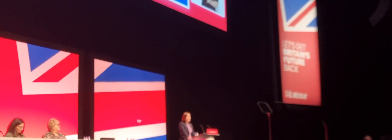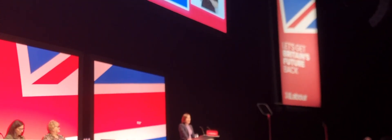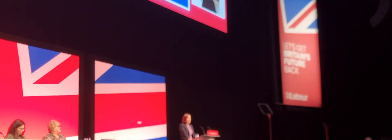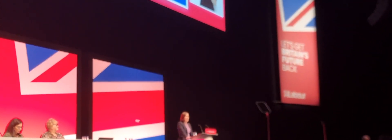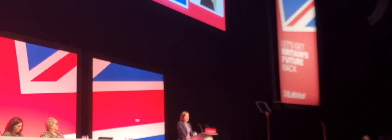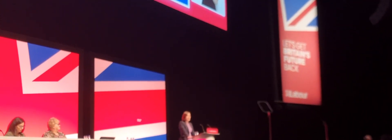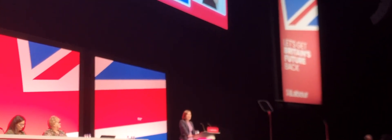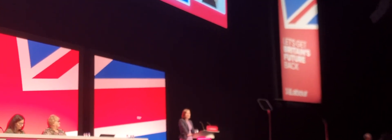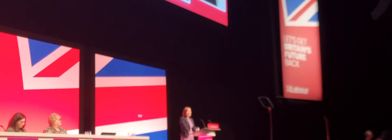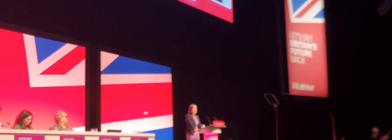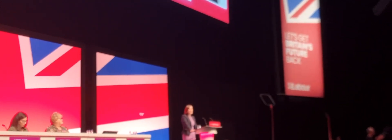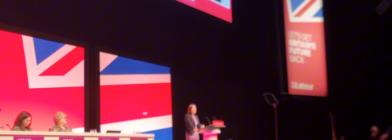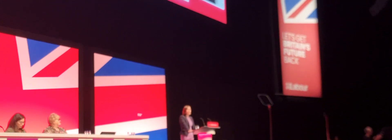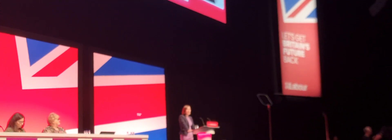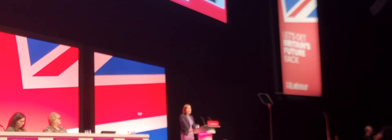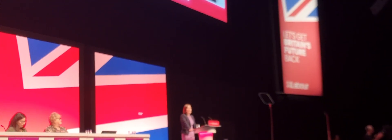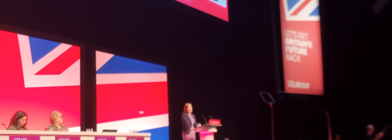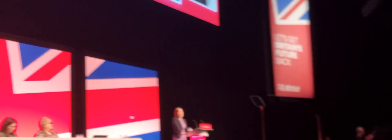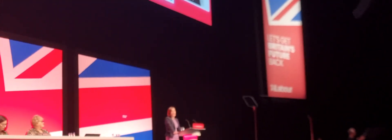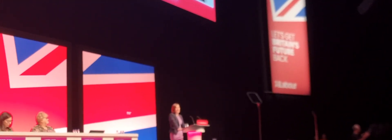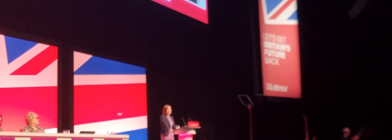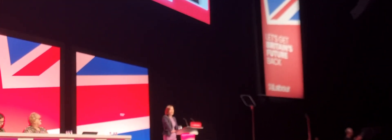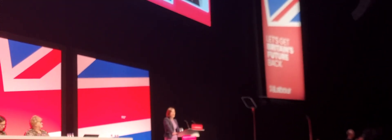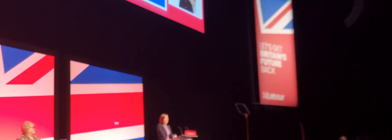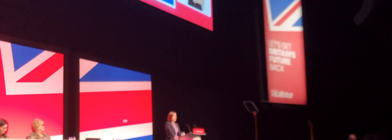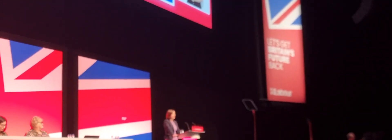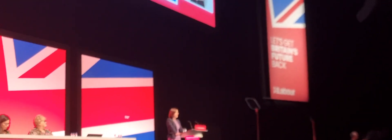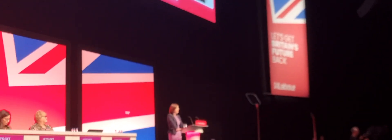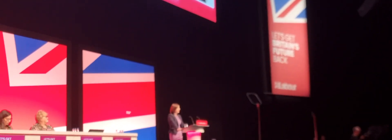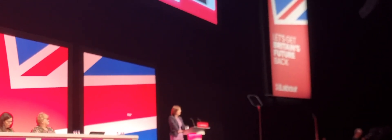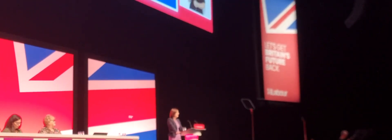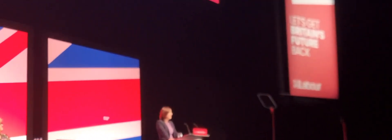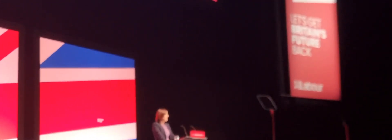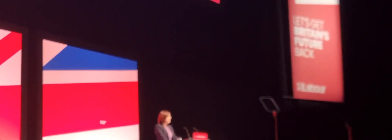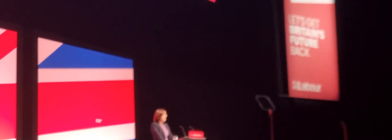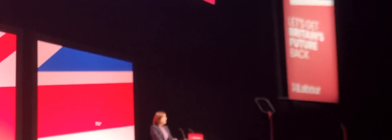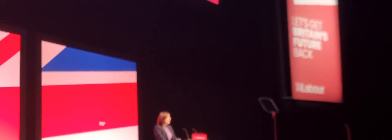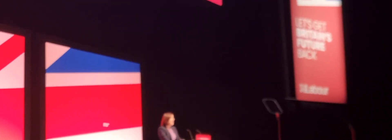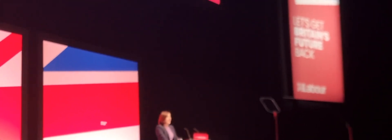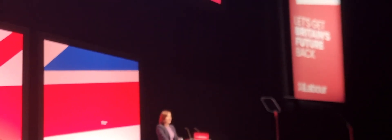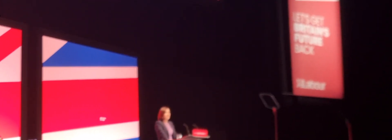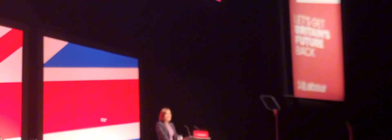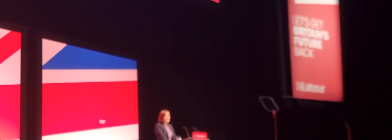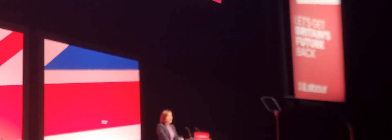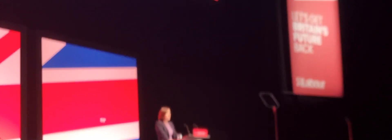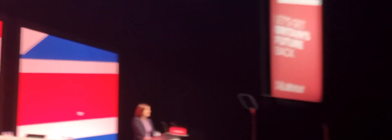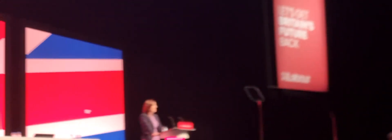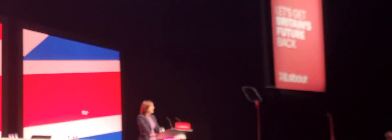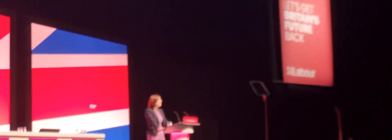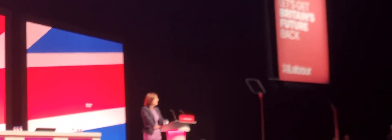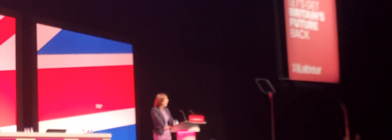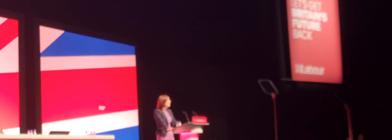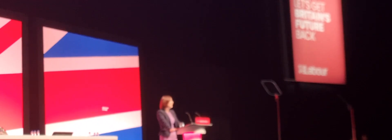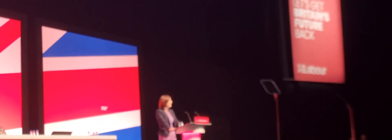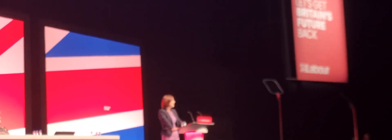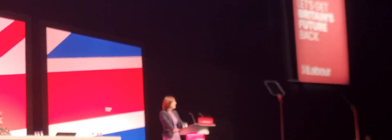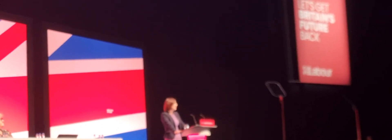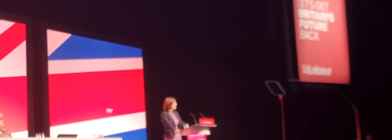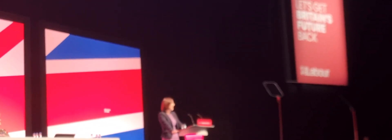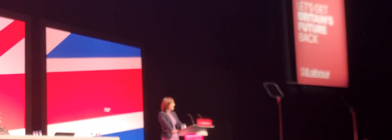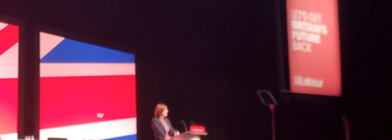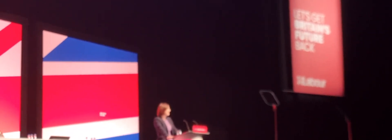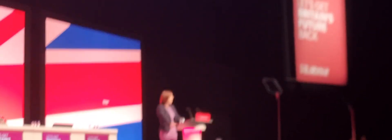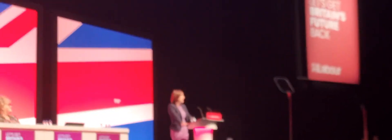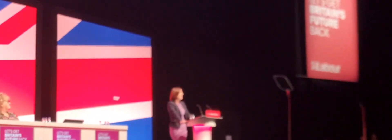that's why I'm determined that Labour will bring maths to life for the next generation. Better training for teachers to teach with confidence